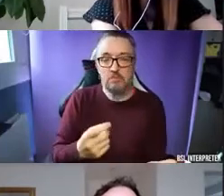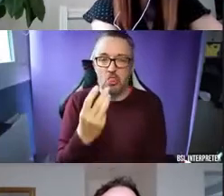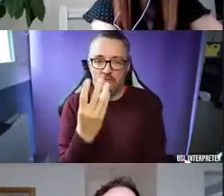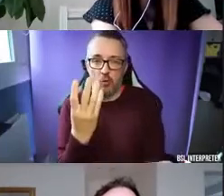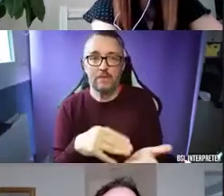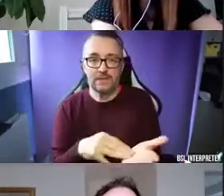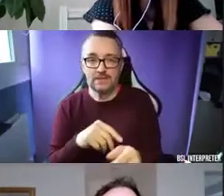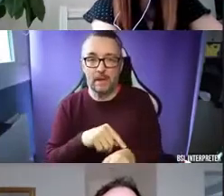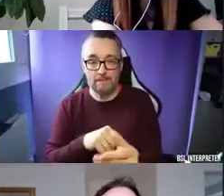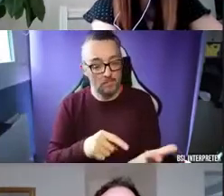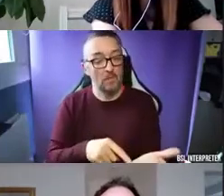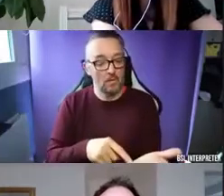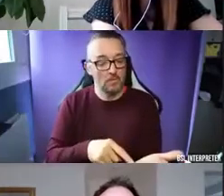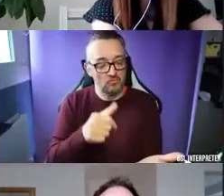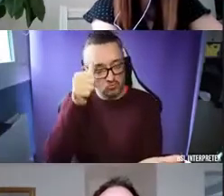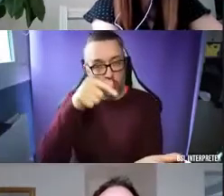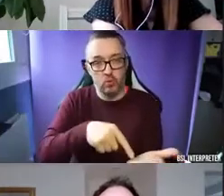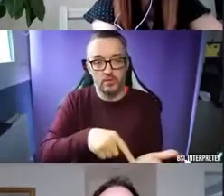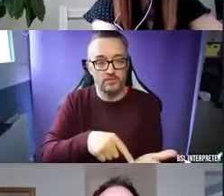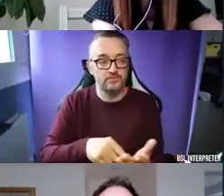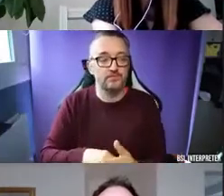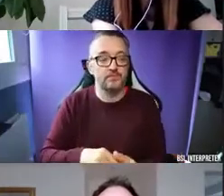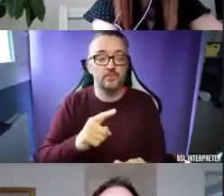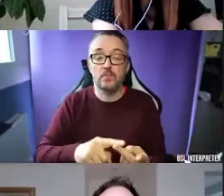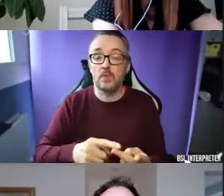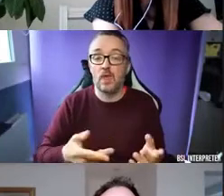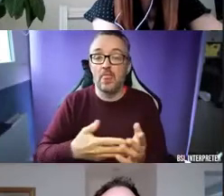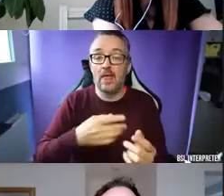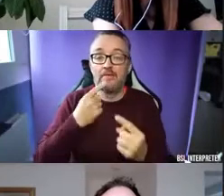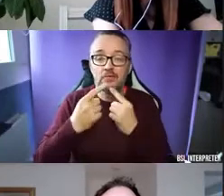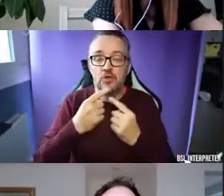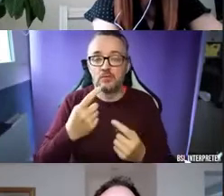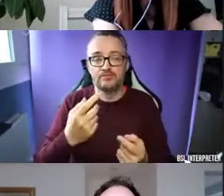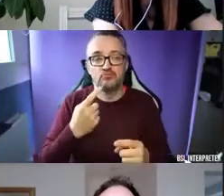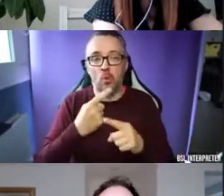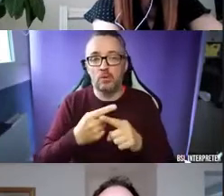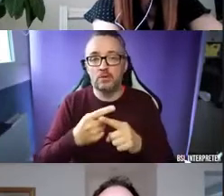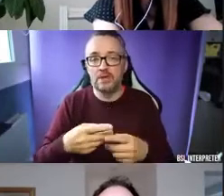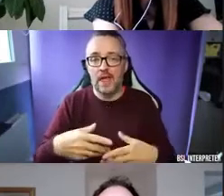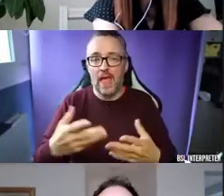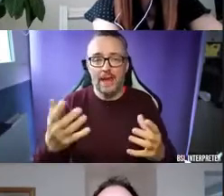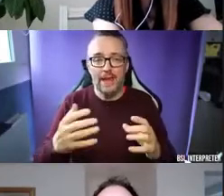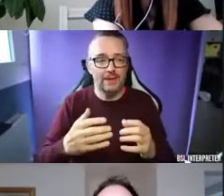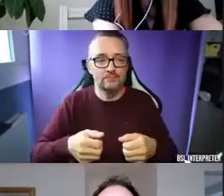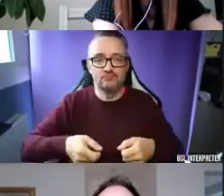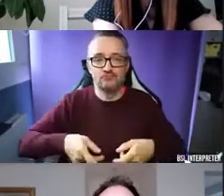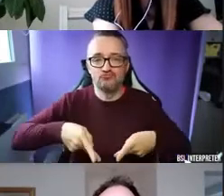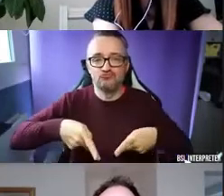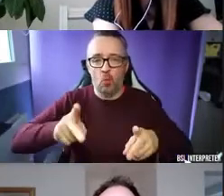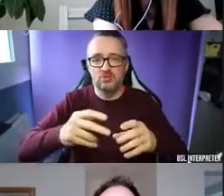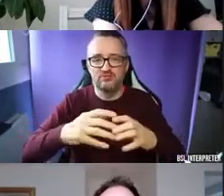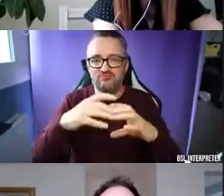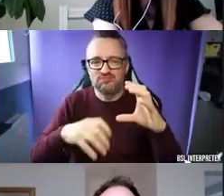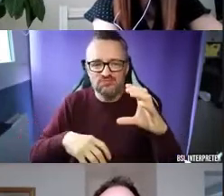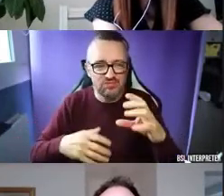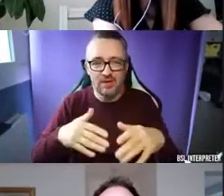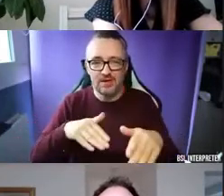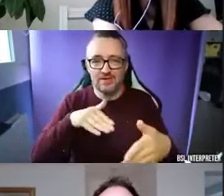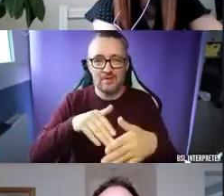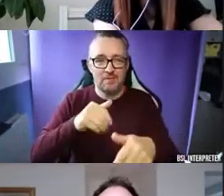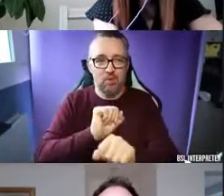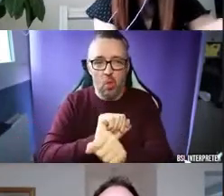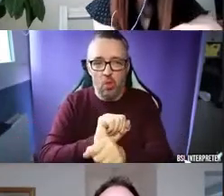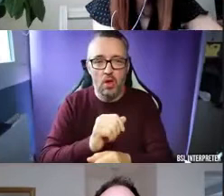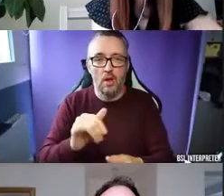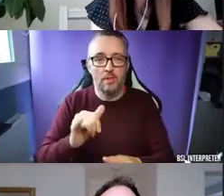We also provide information about disruption and roadworks that affect public transport. This could be stations